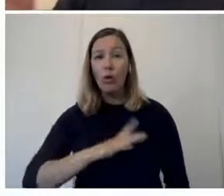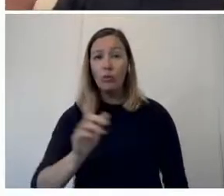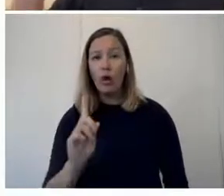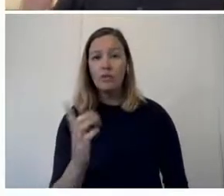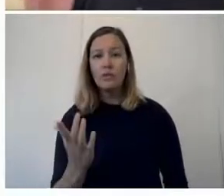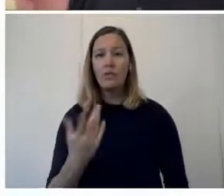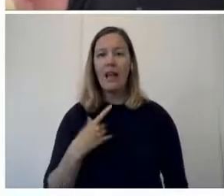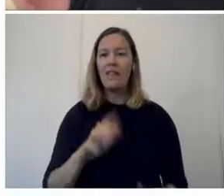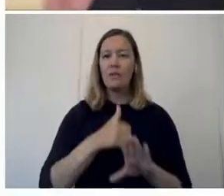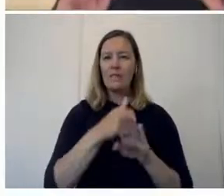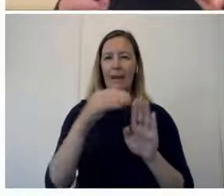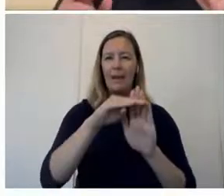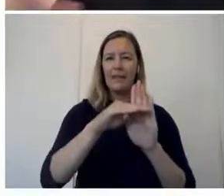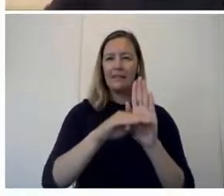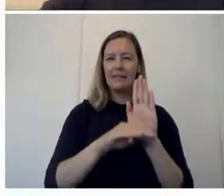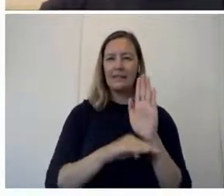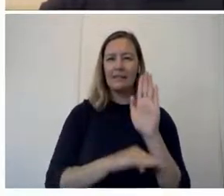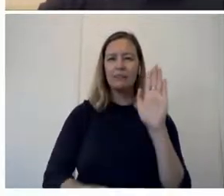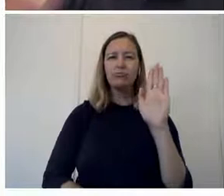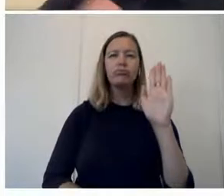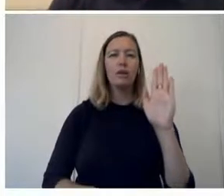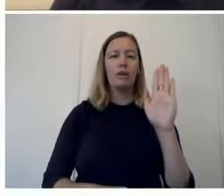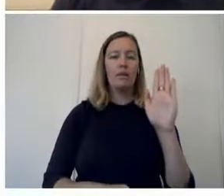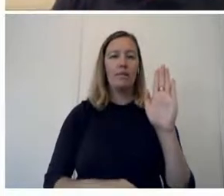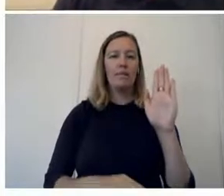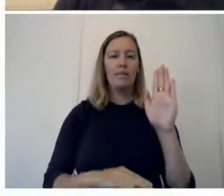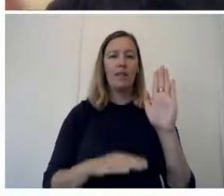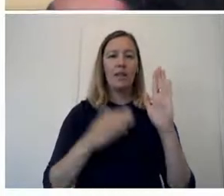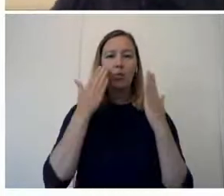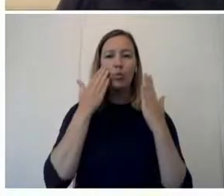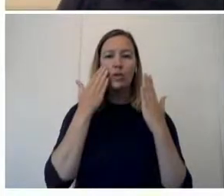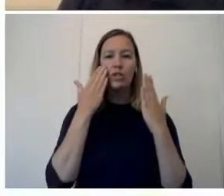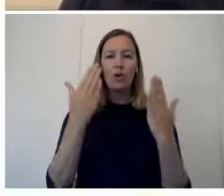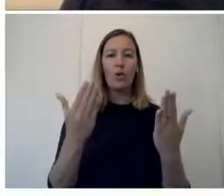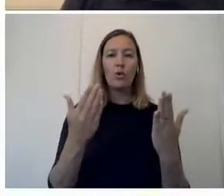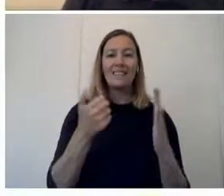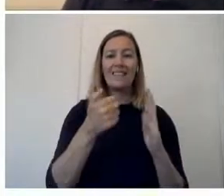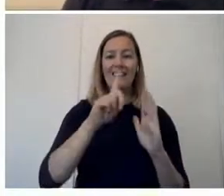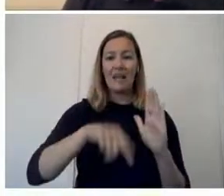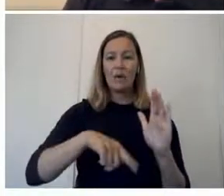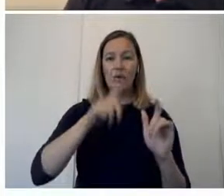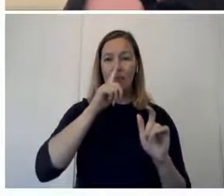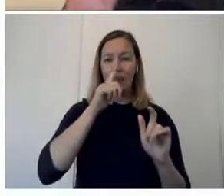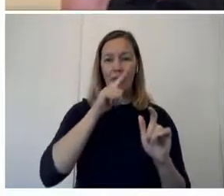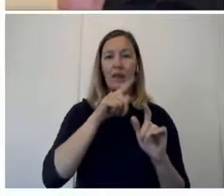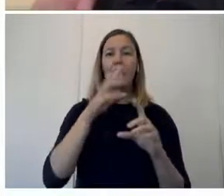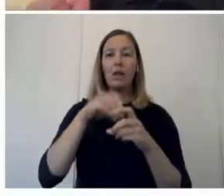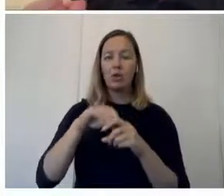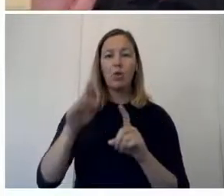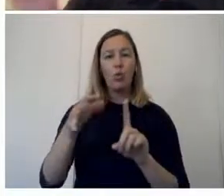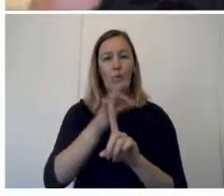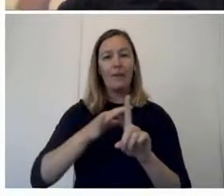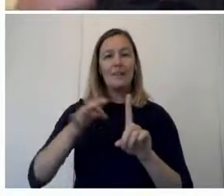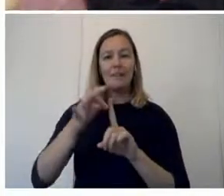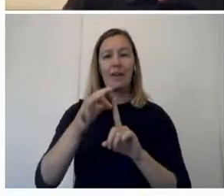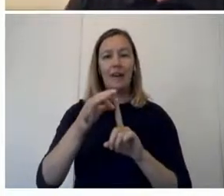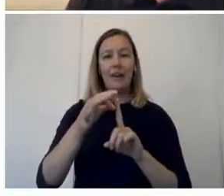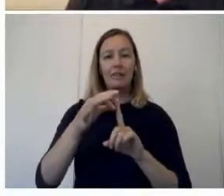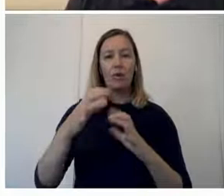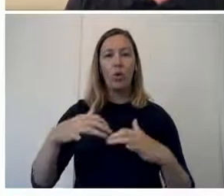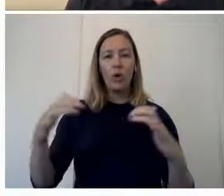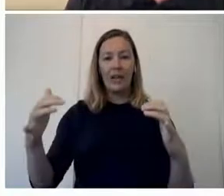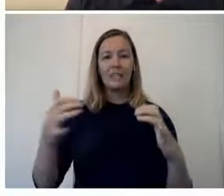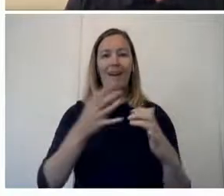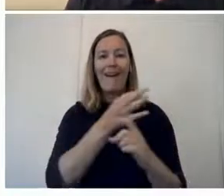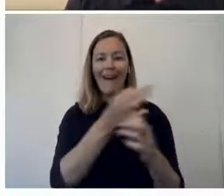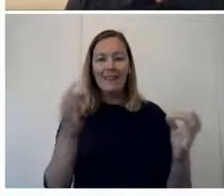And then we made the list and we showed it to all 6,000 people in this study, including all the Pasifika audiences, and asked them which of these are the